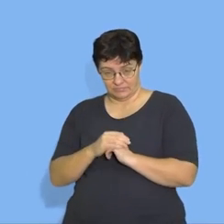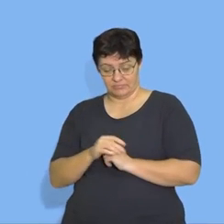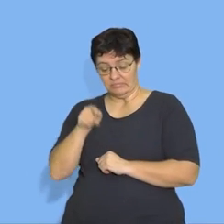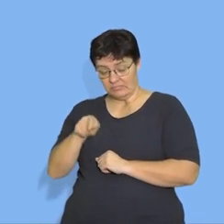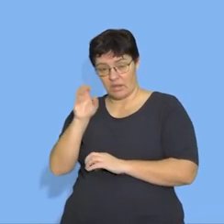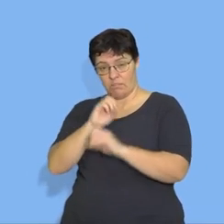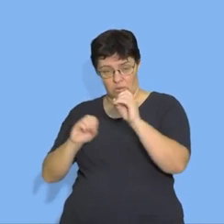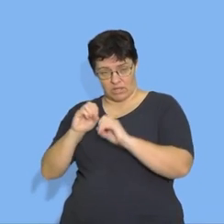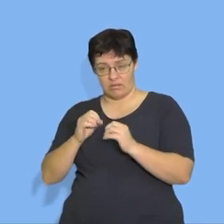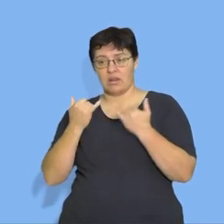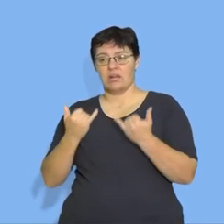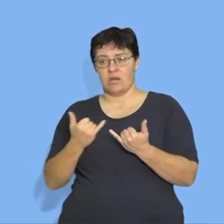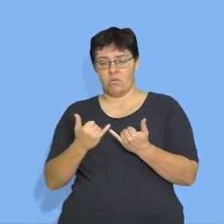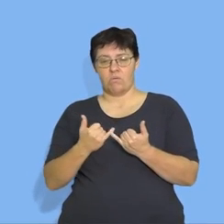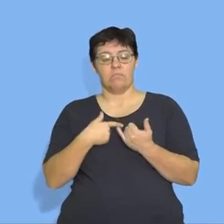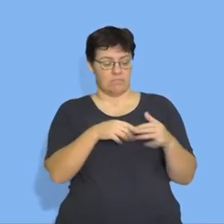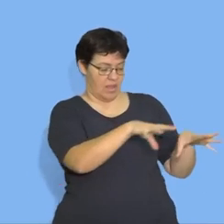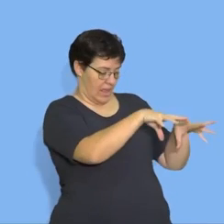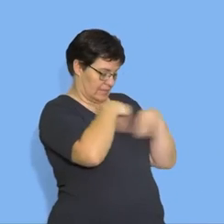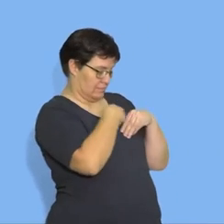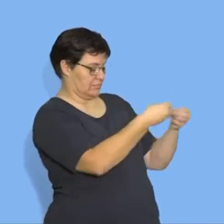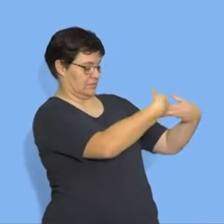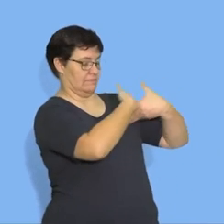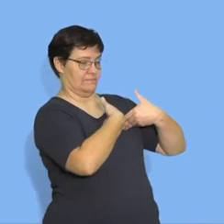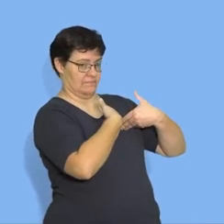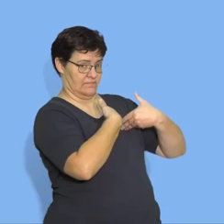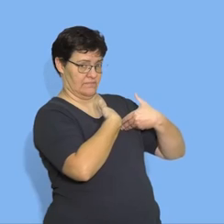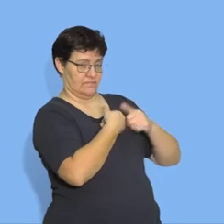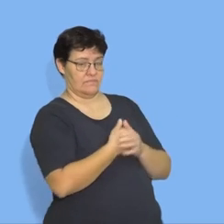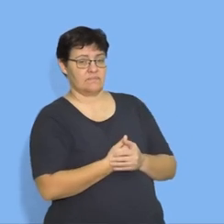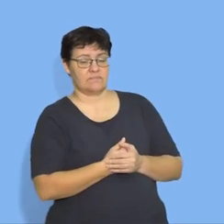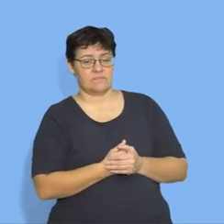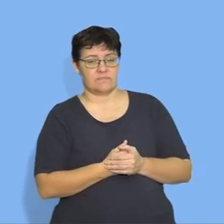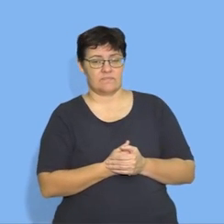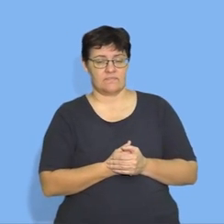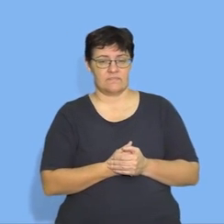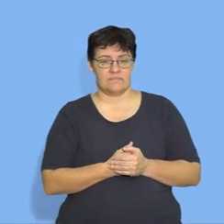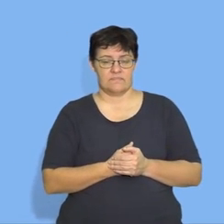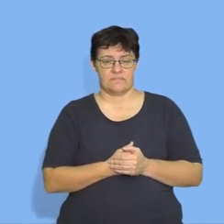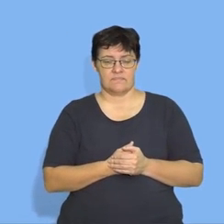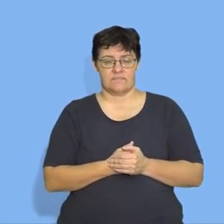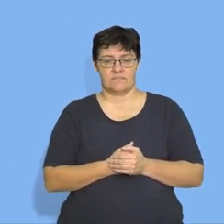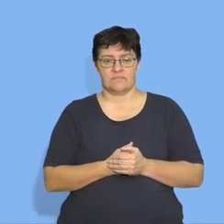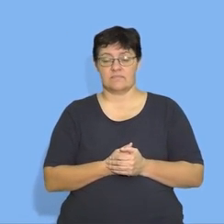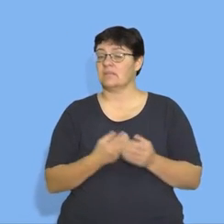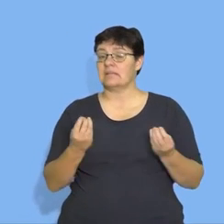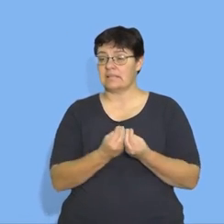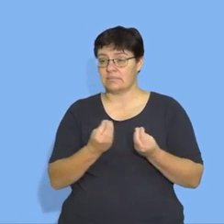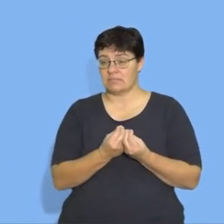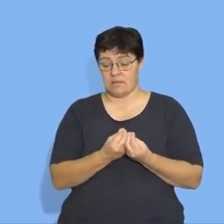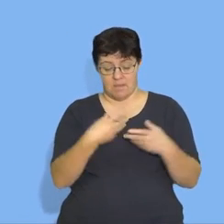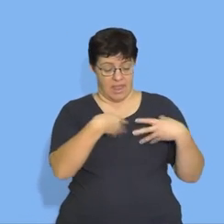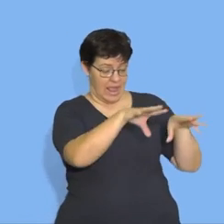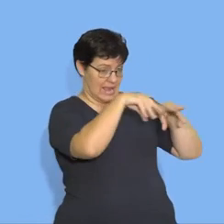molecule is actually the proton acceptor, right? It's the proton acceptor. So if a substance is a proton